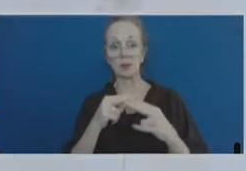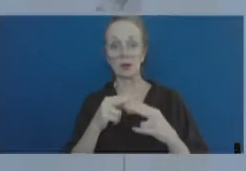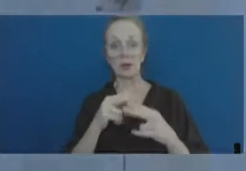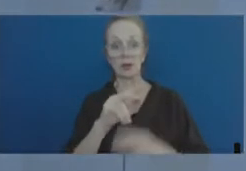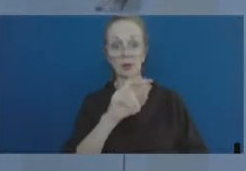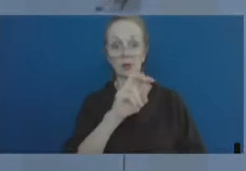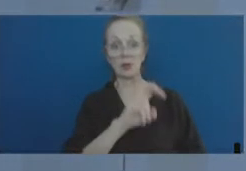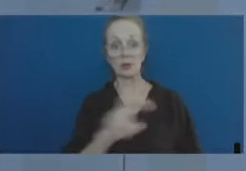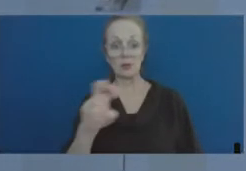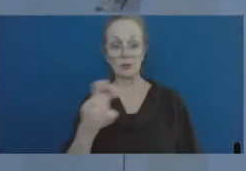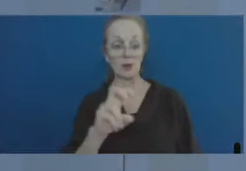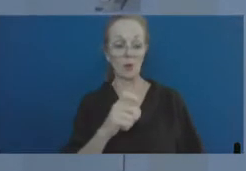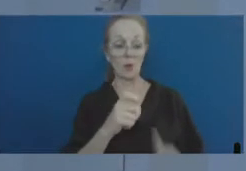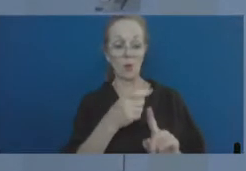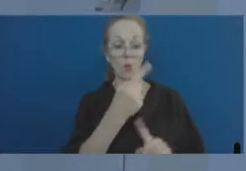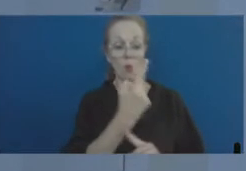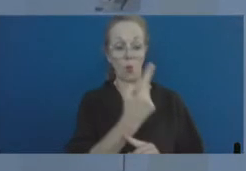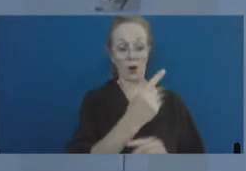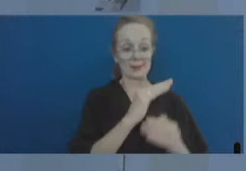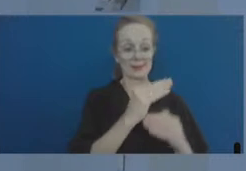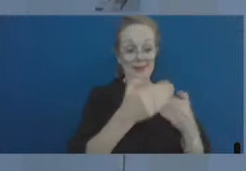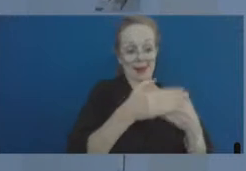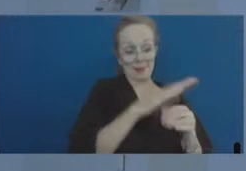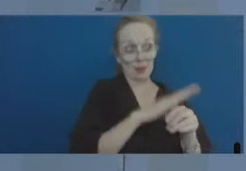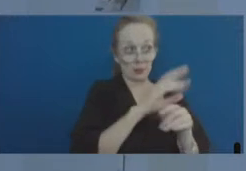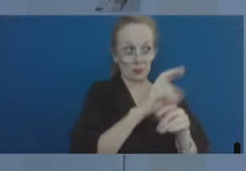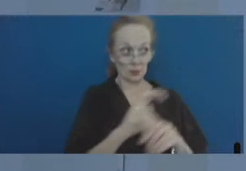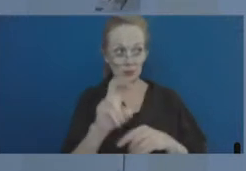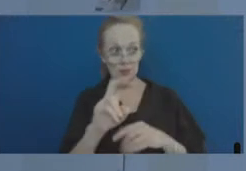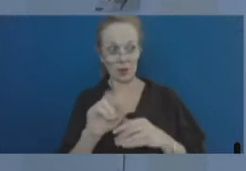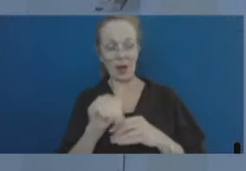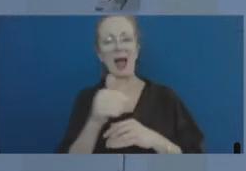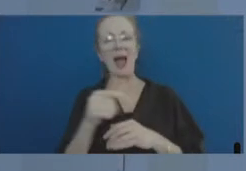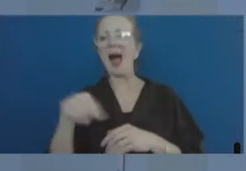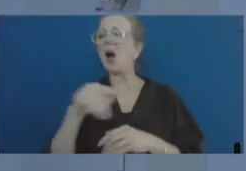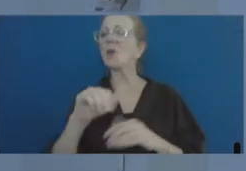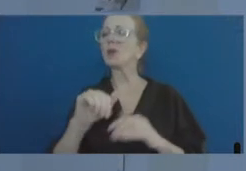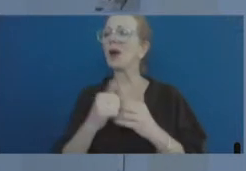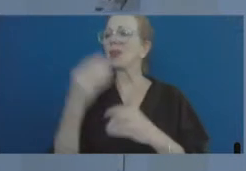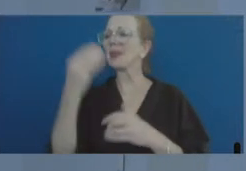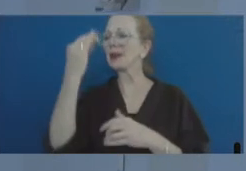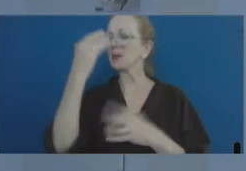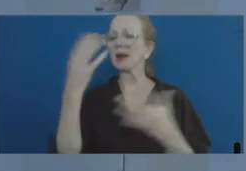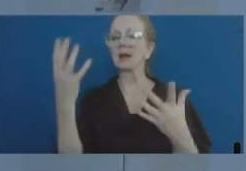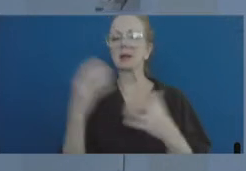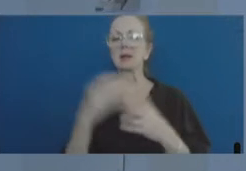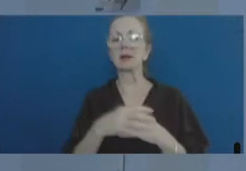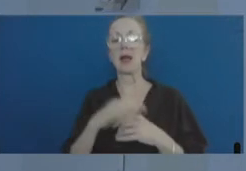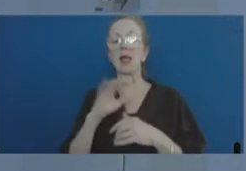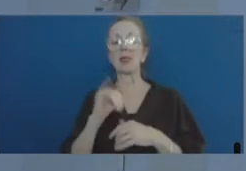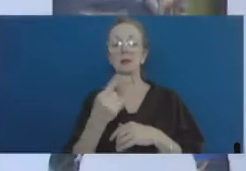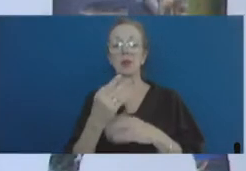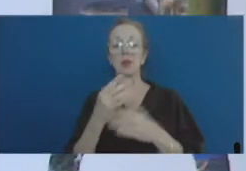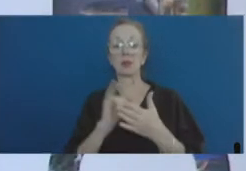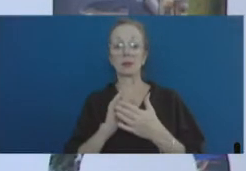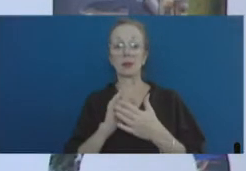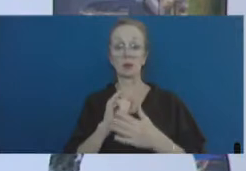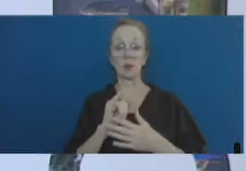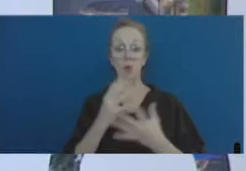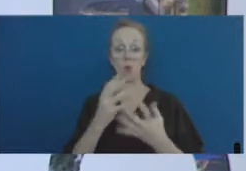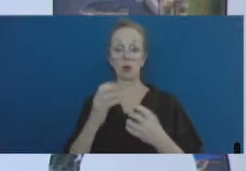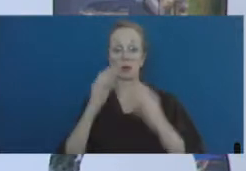from one neighborhood to another, how is that, how are you all thinking about that? So that's one of the things that we're wanting to add in